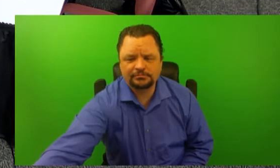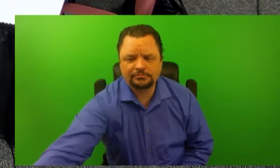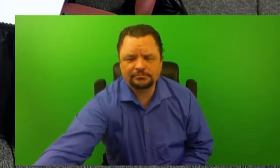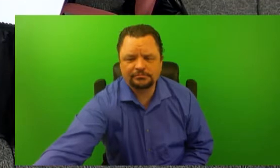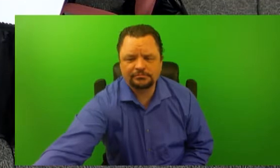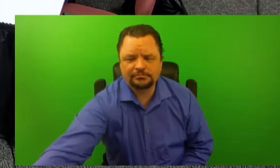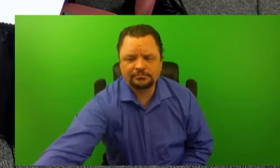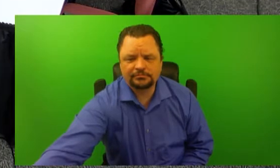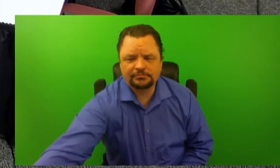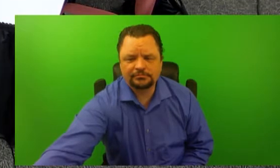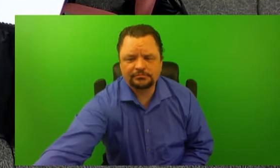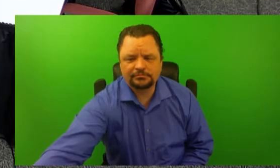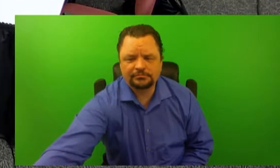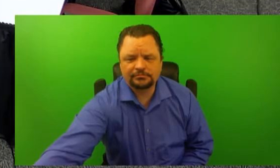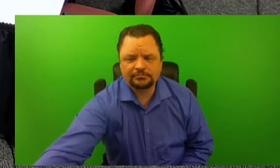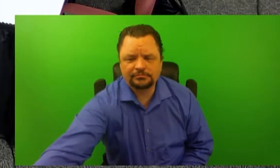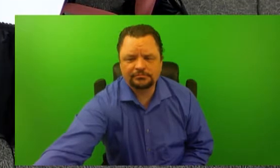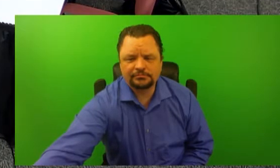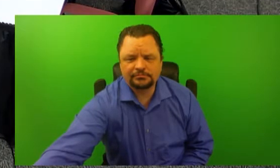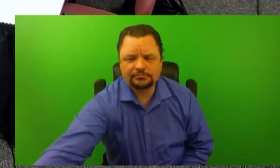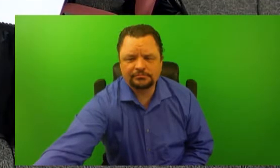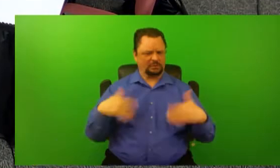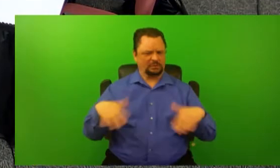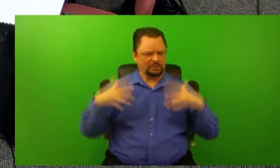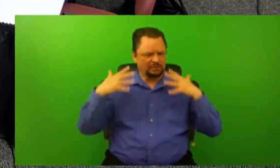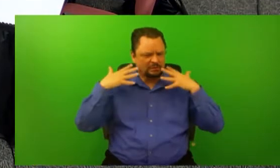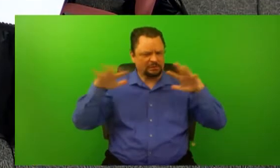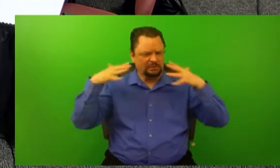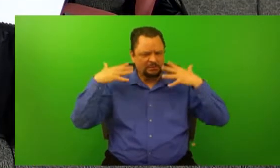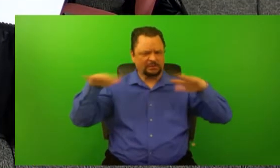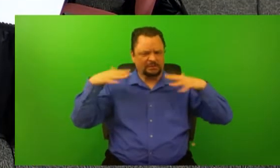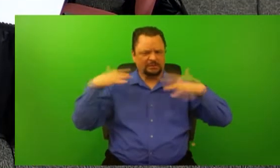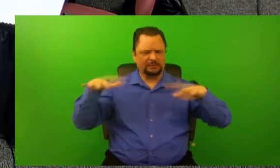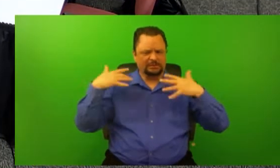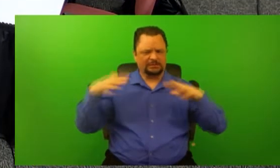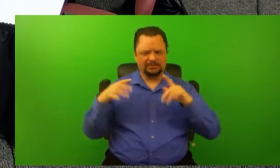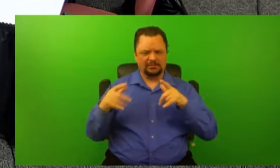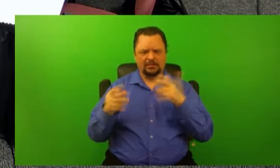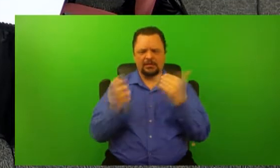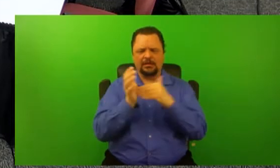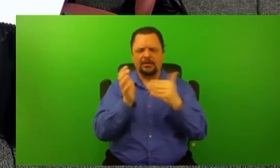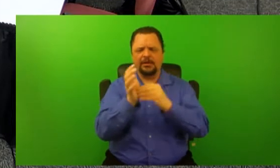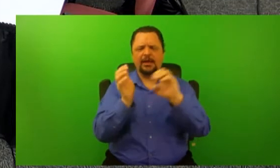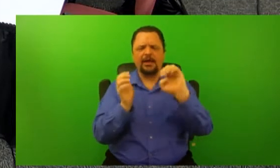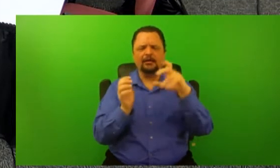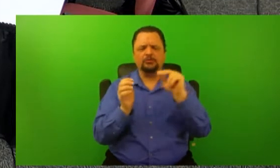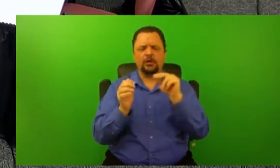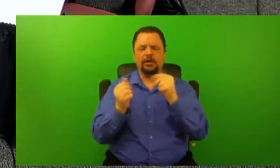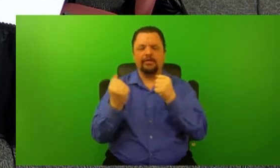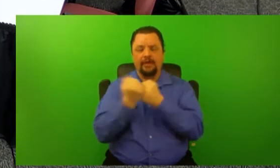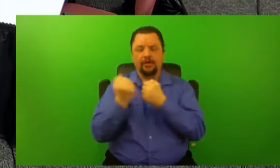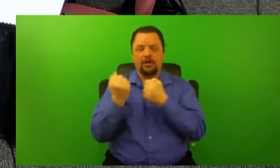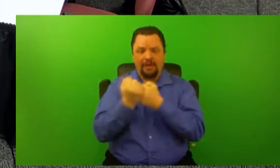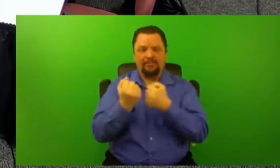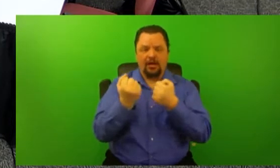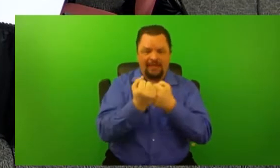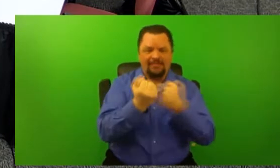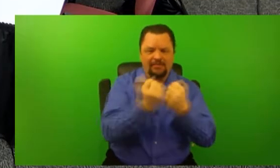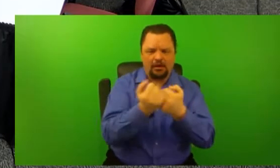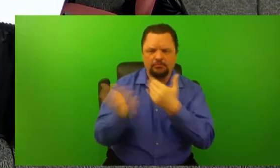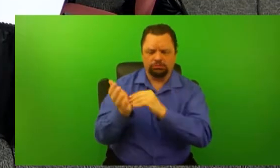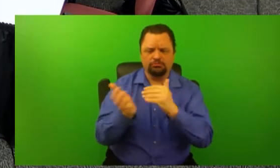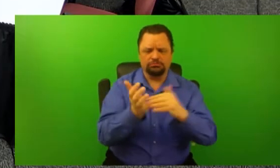Move to approve. Second. All in favor? All in favor? All in favor? All in favor? All in favor? Okay, our second